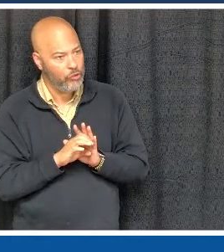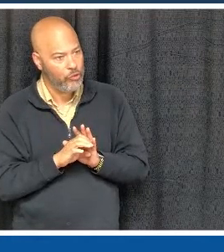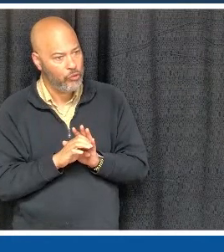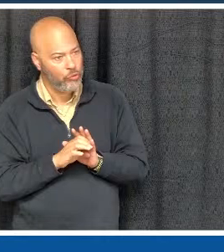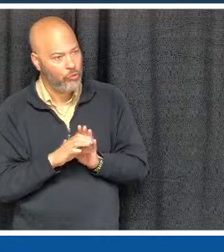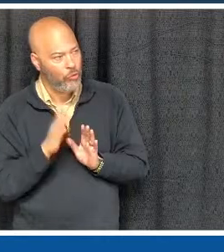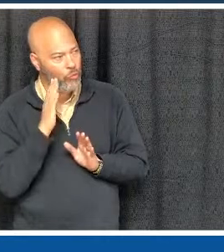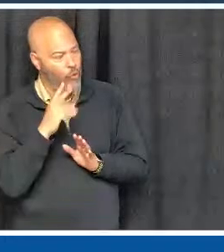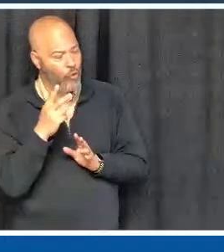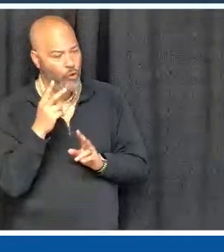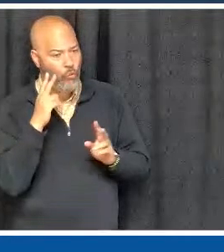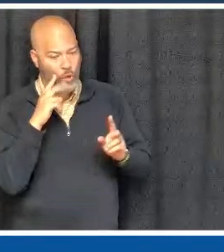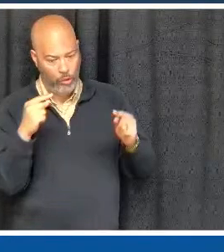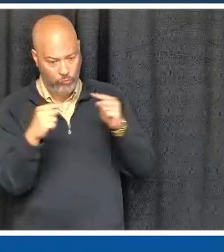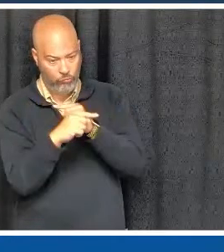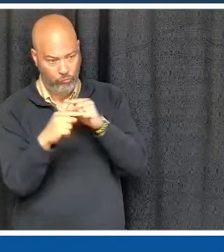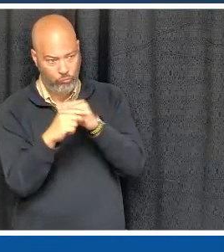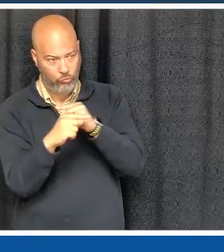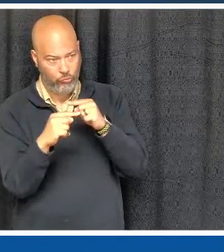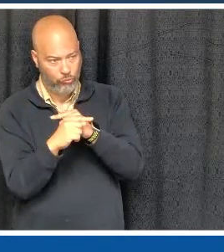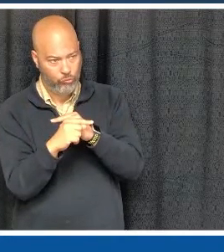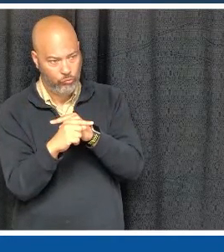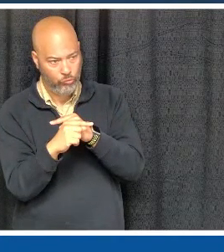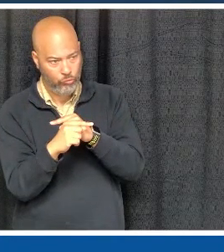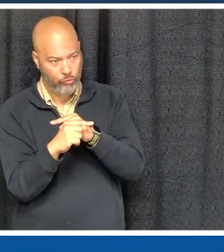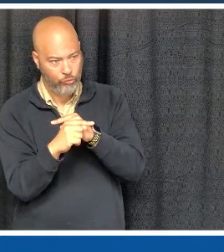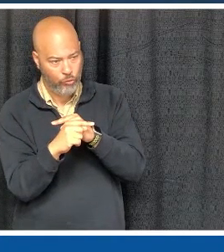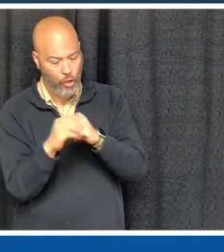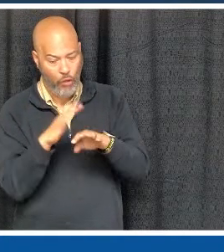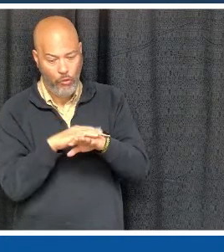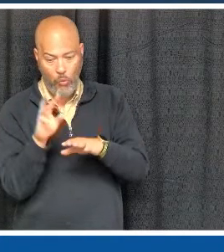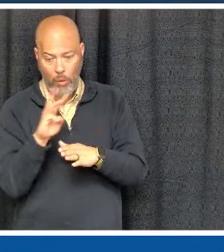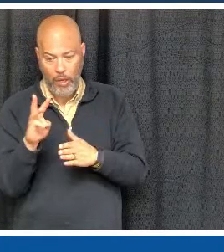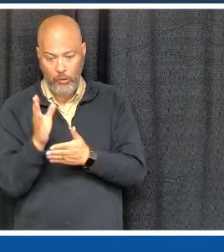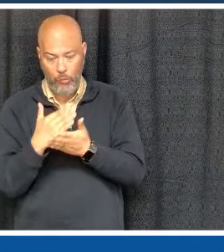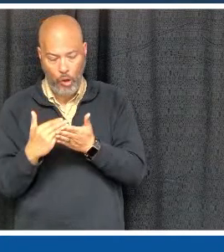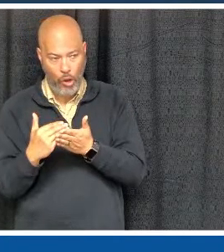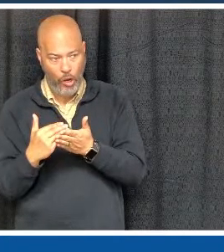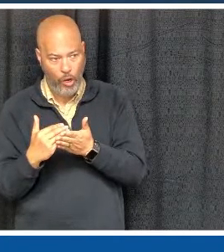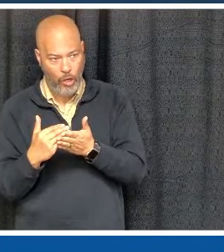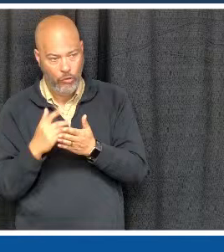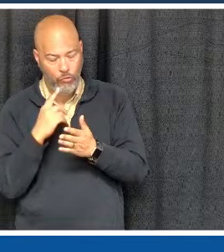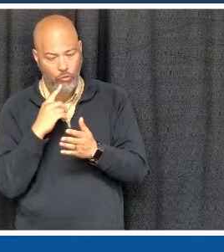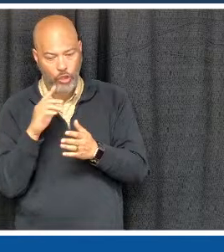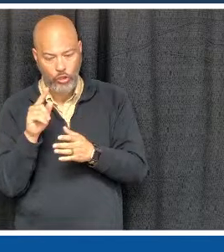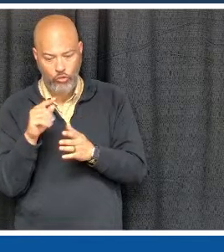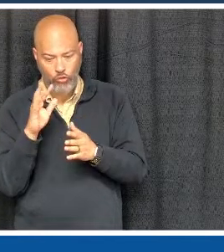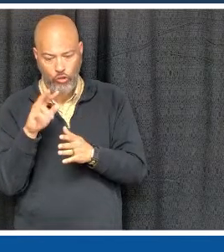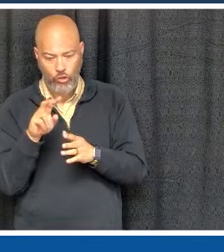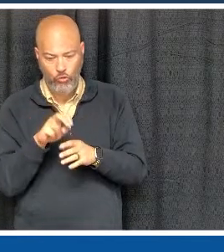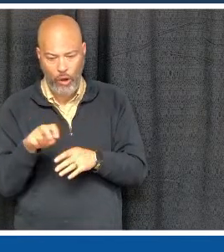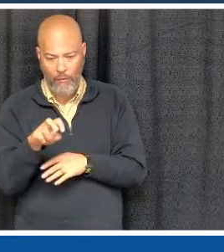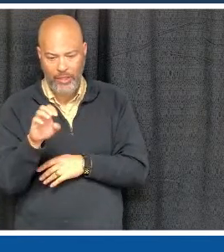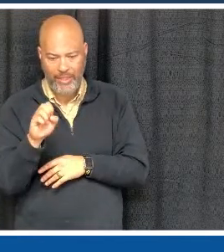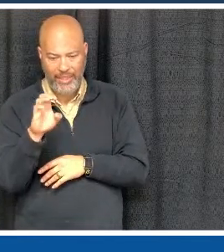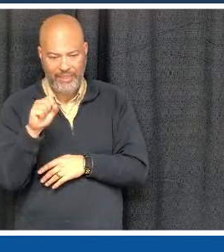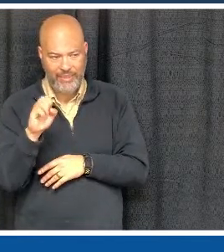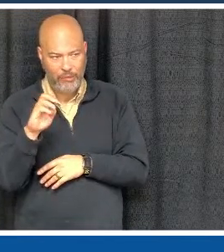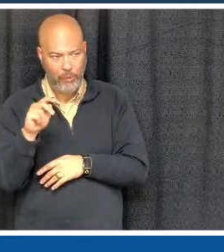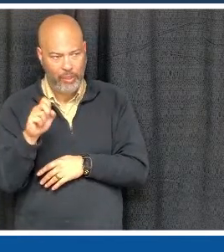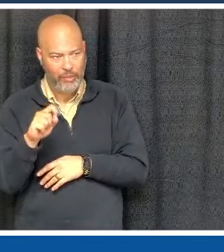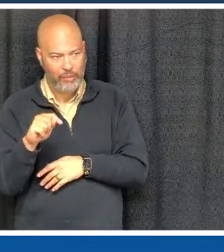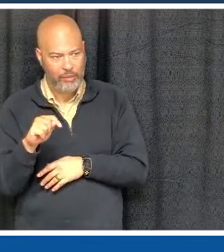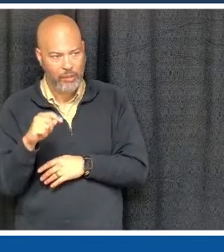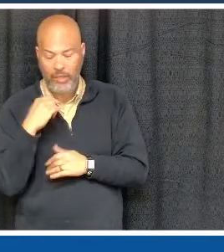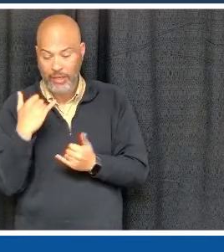be two-way traffic on the western portion of this was the travel easement. Manning Heights presently